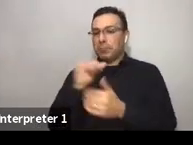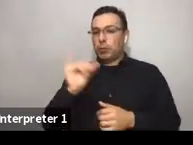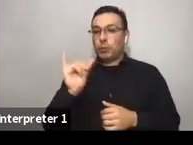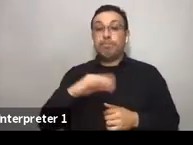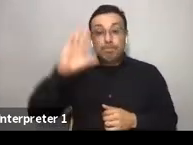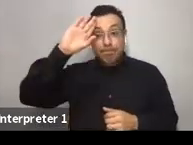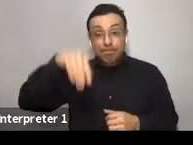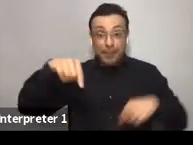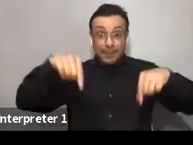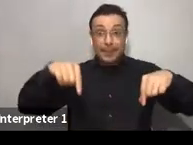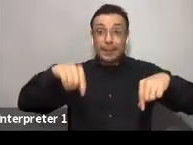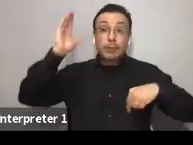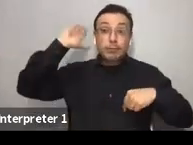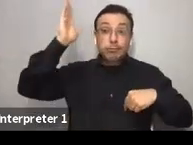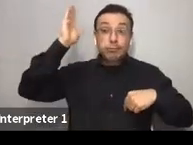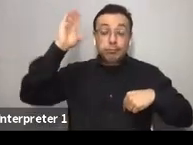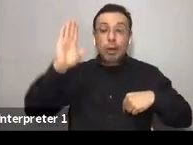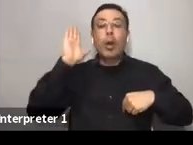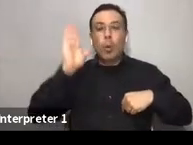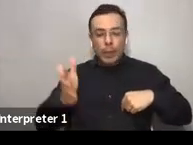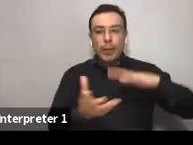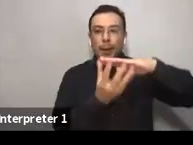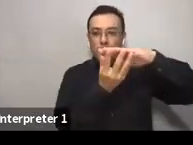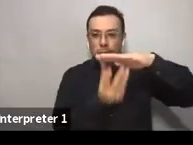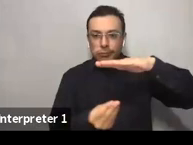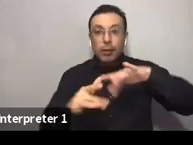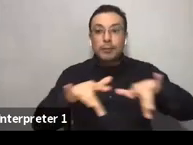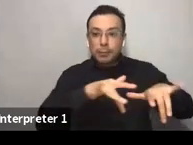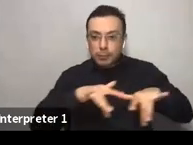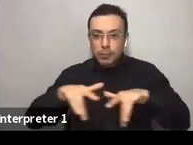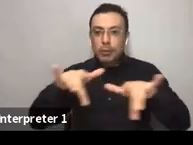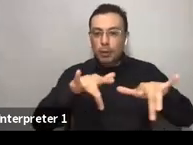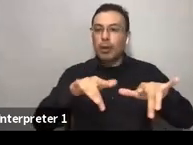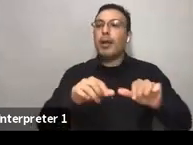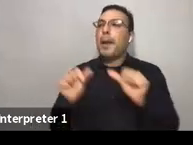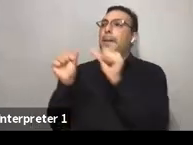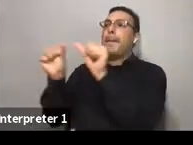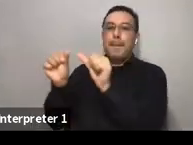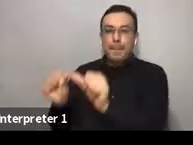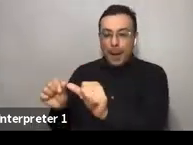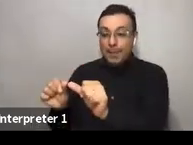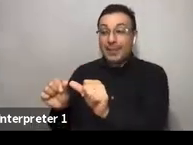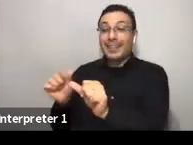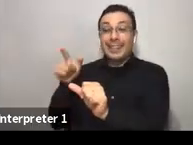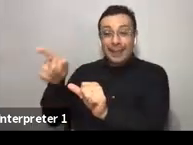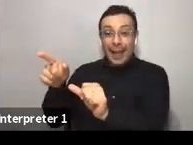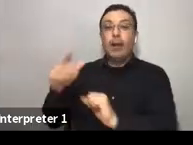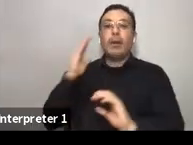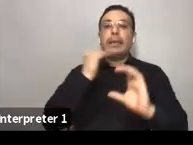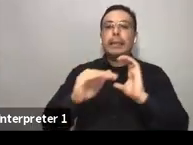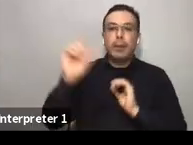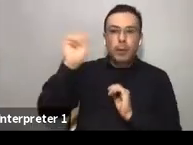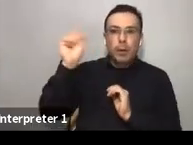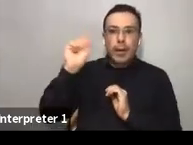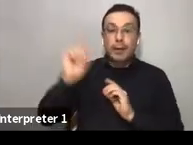to the recording as well as the materials will be provided in a follow-up email after the webinar. We